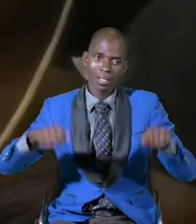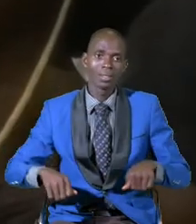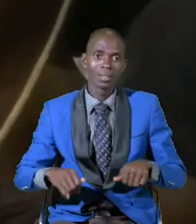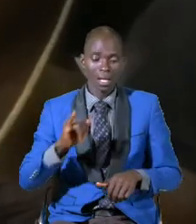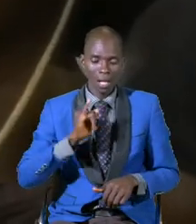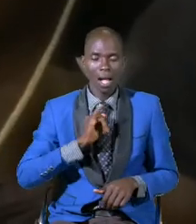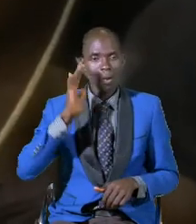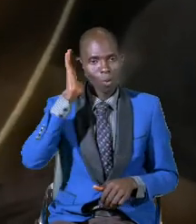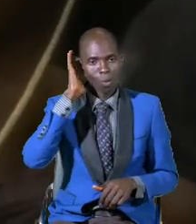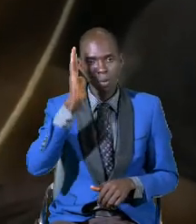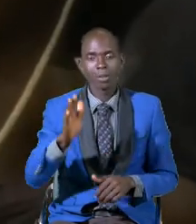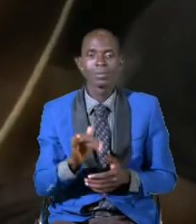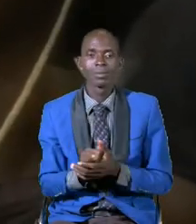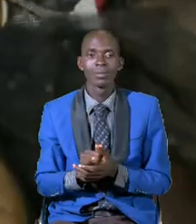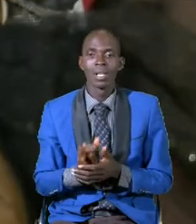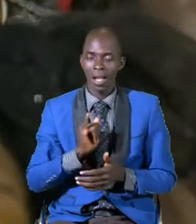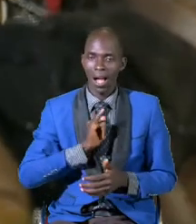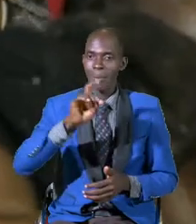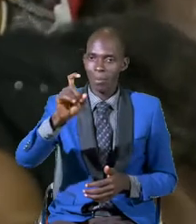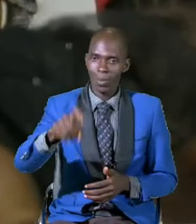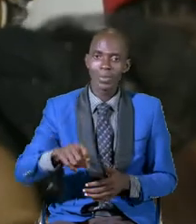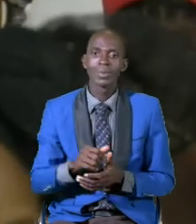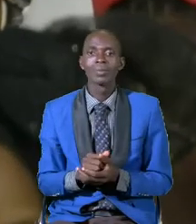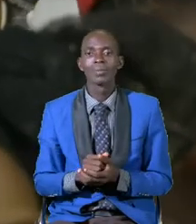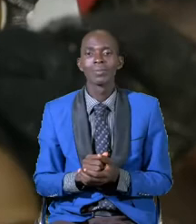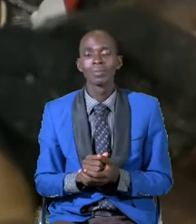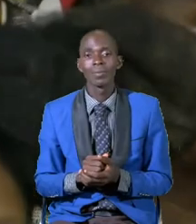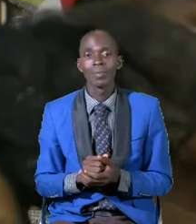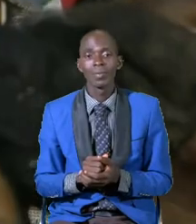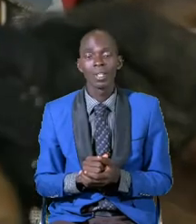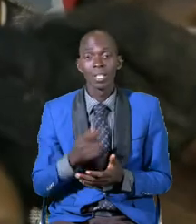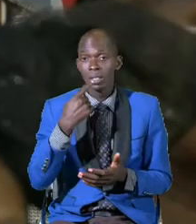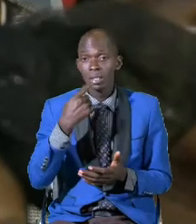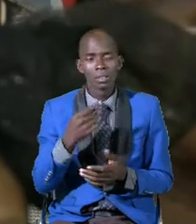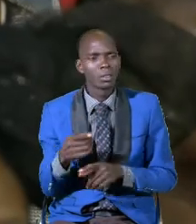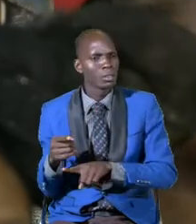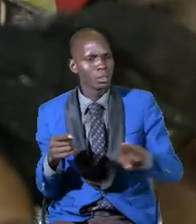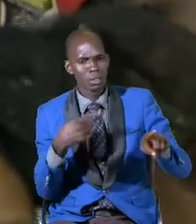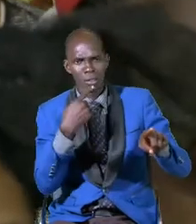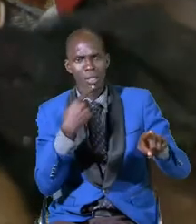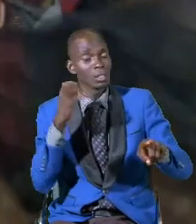I will. I must. They said they could not. And then